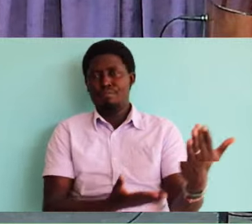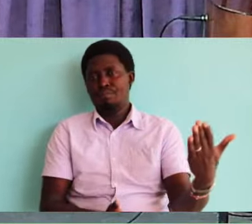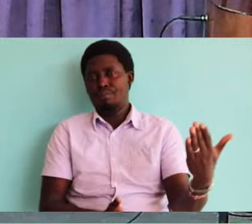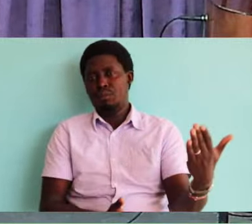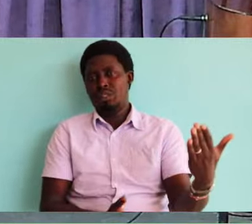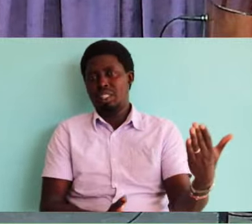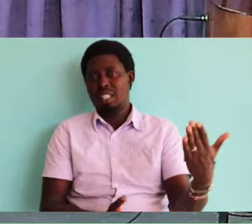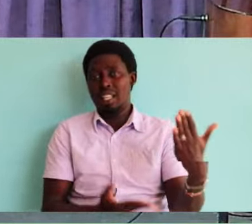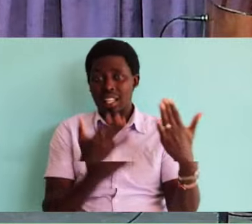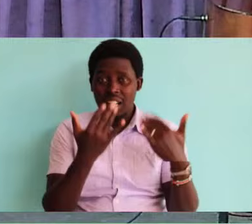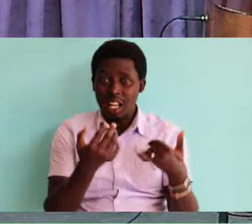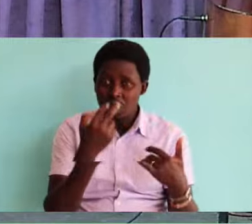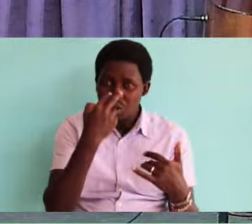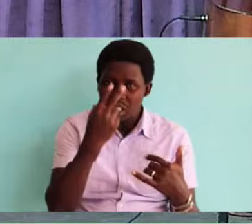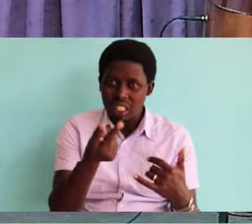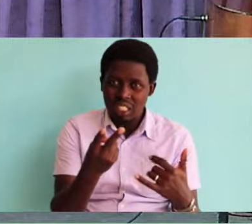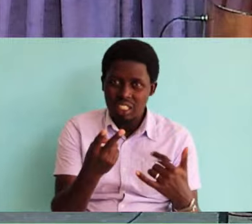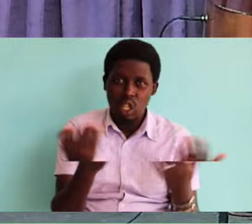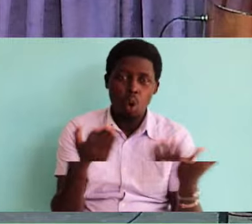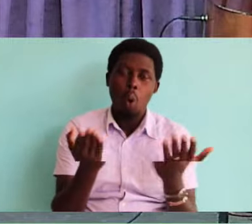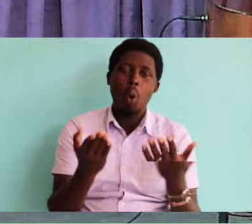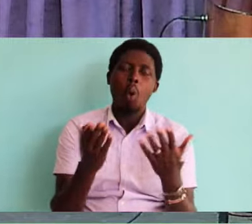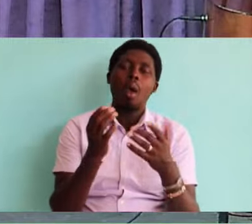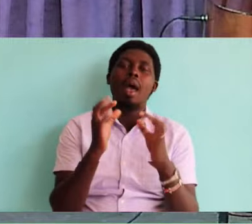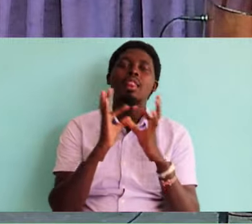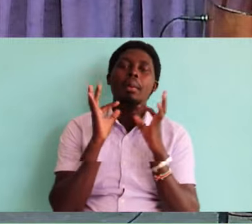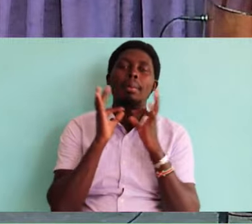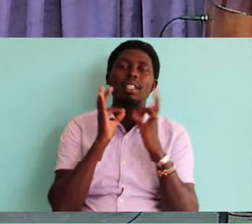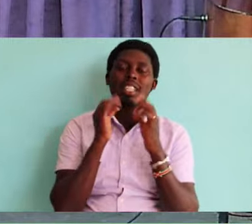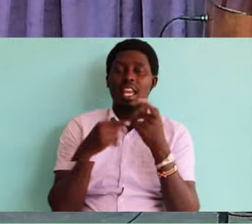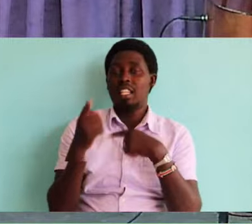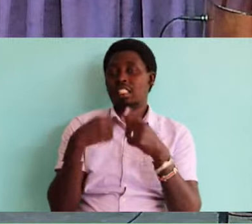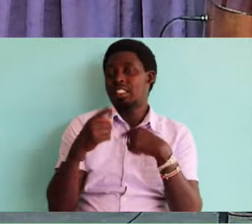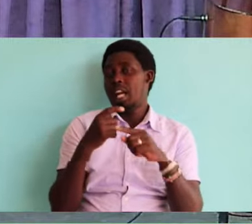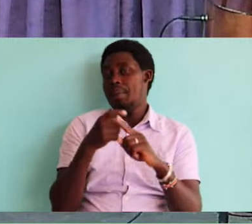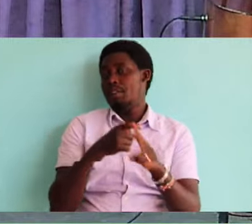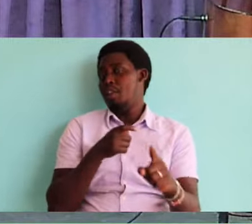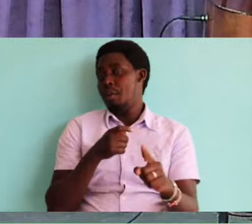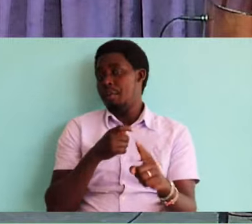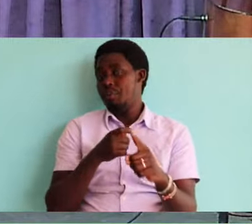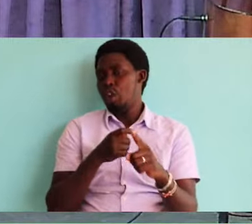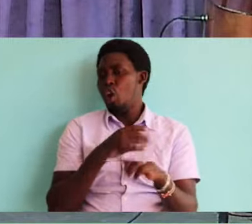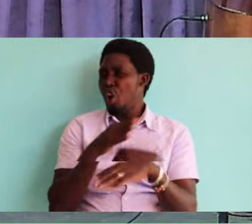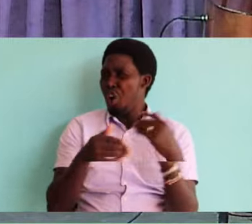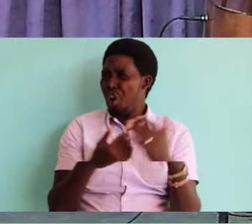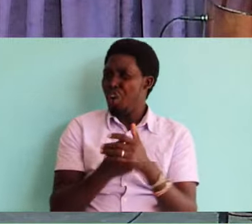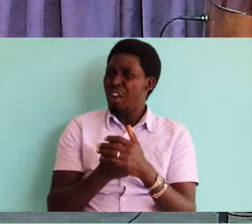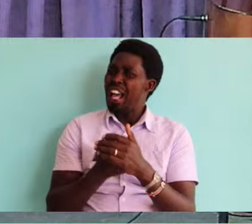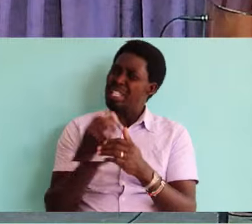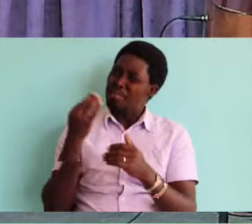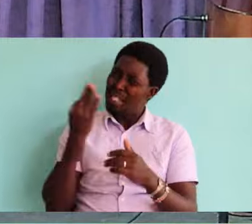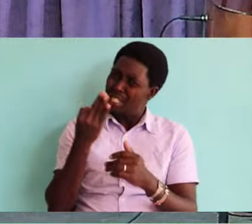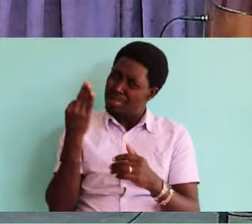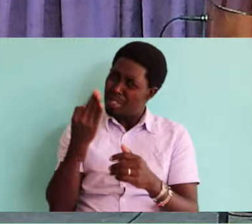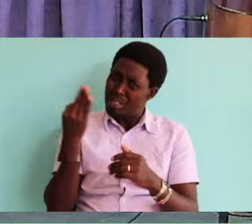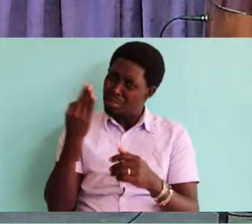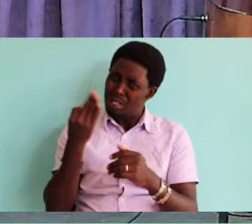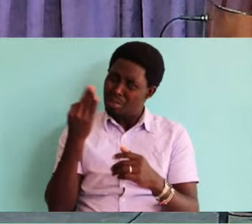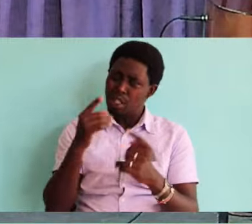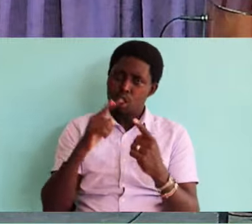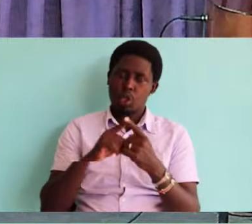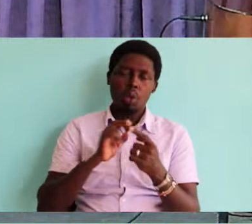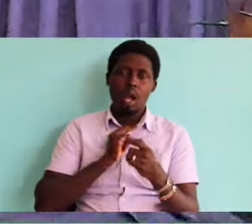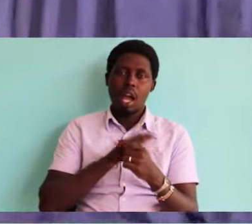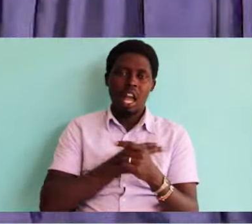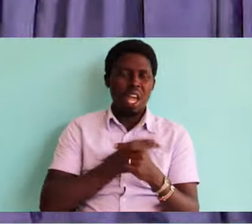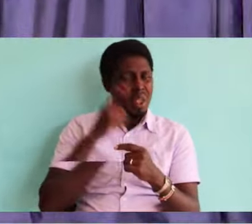And you can see where I'm coming from after all this has been preached to us. Do you feel there is something that